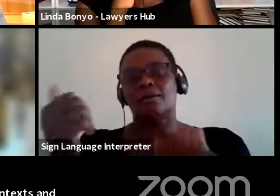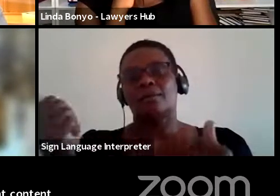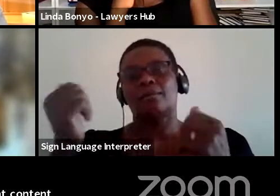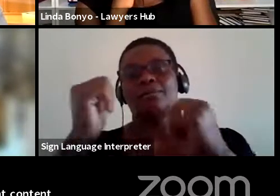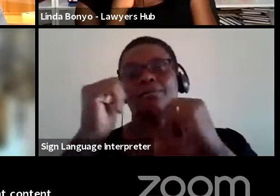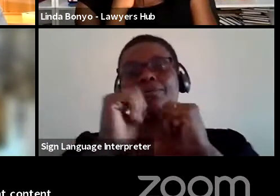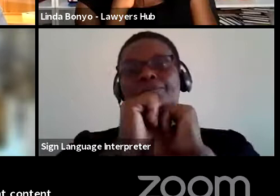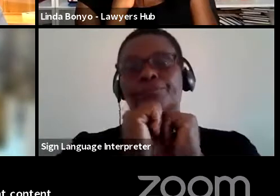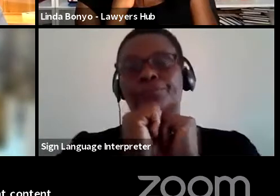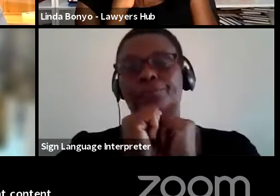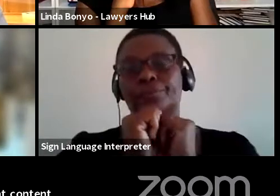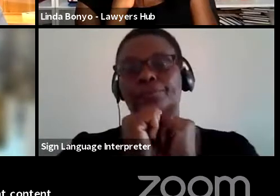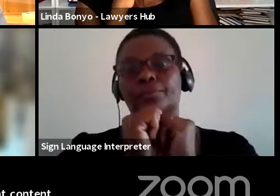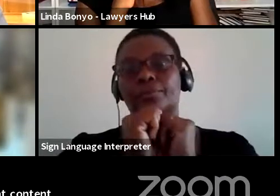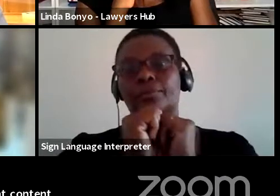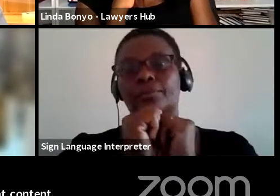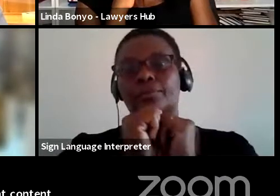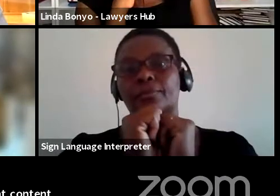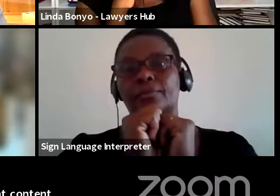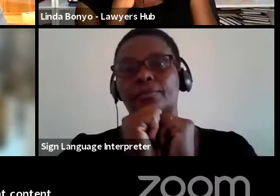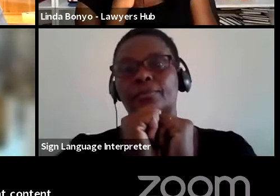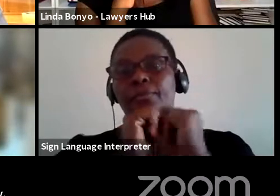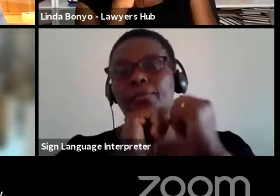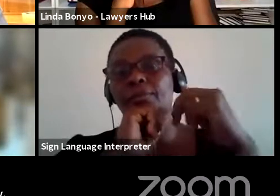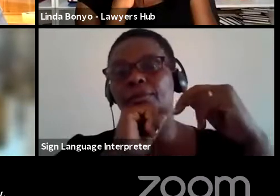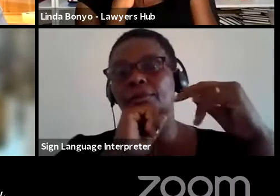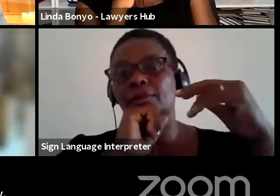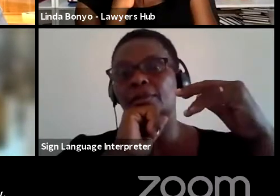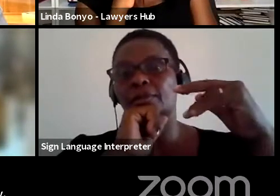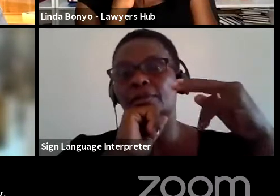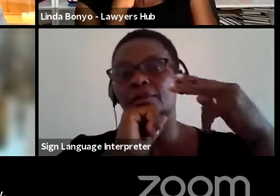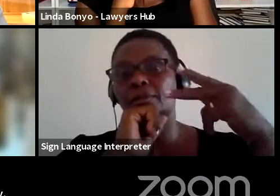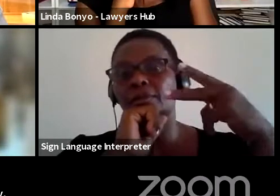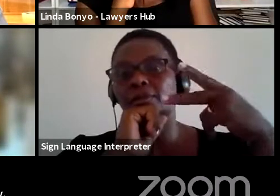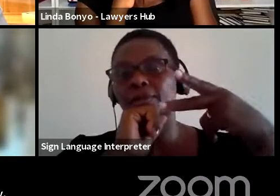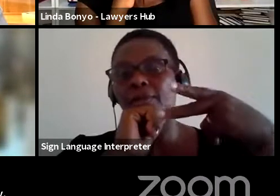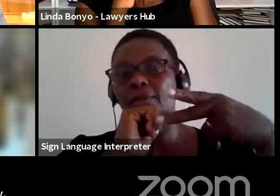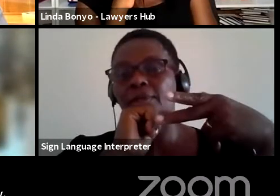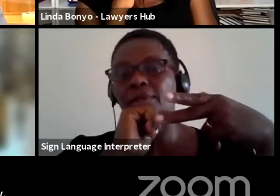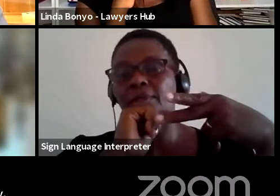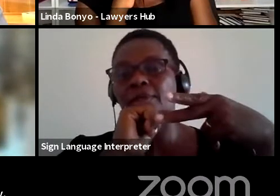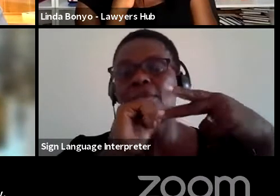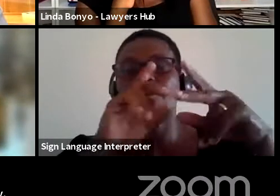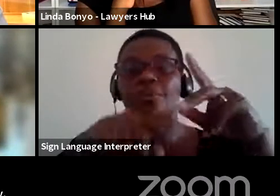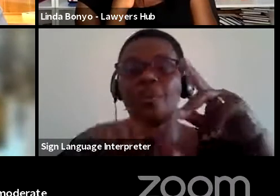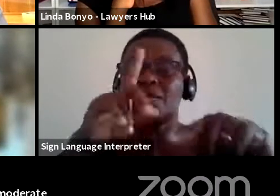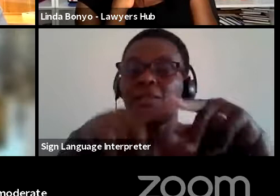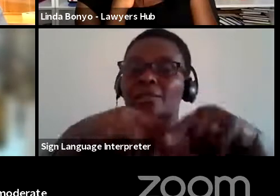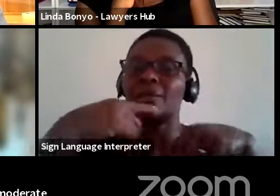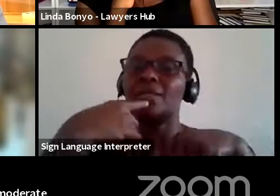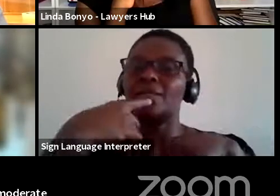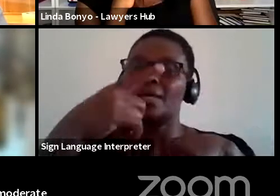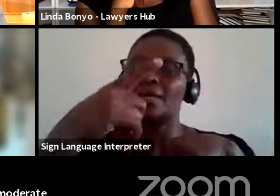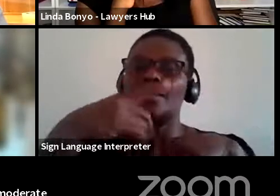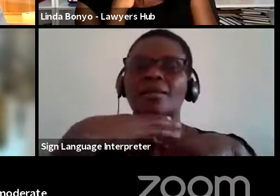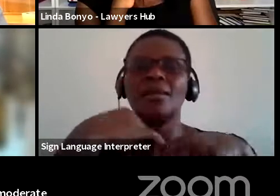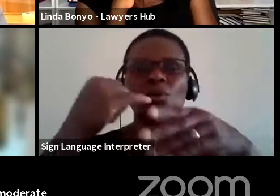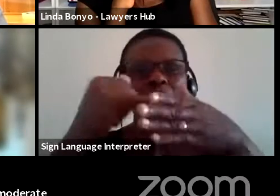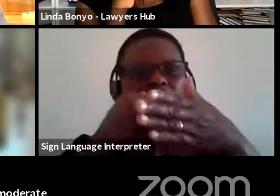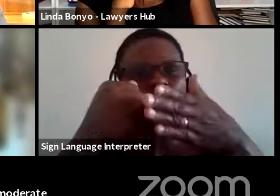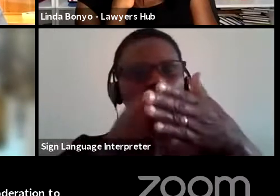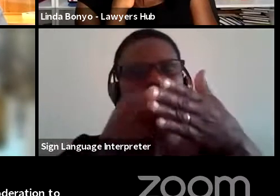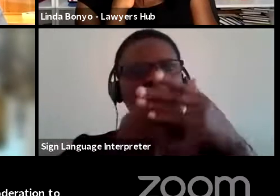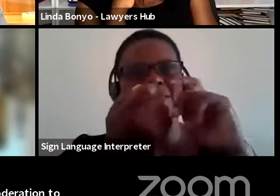potentially play. Second, in a similar vein, participants raised the need for content moderation to be considered through an intersectional